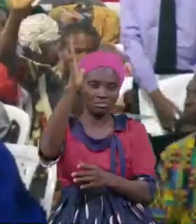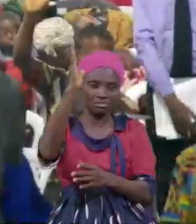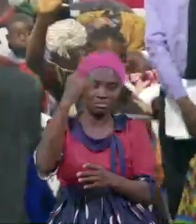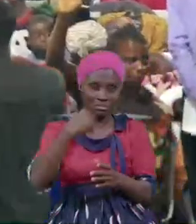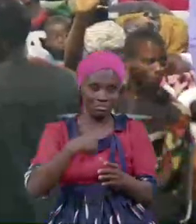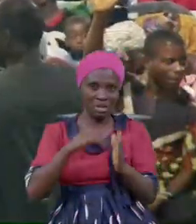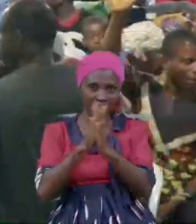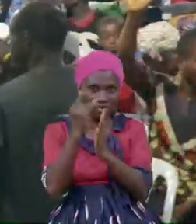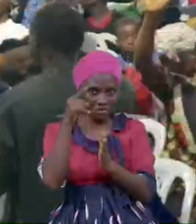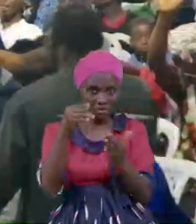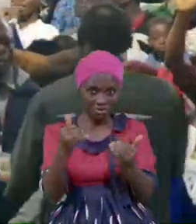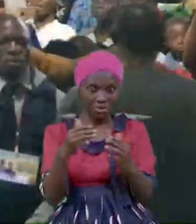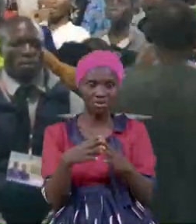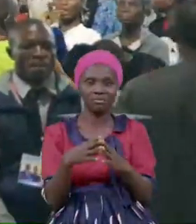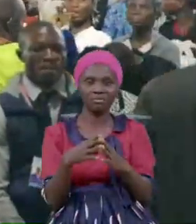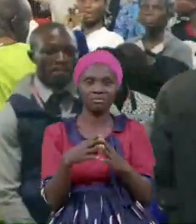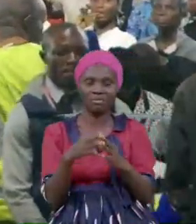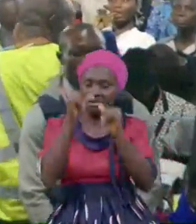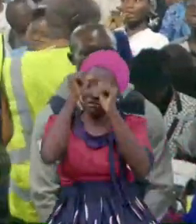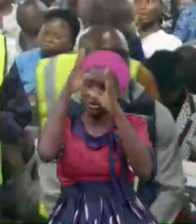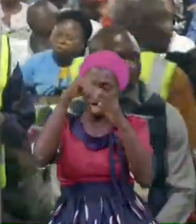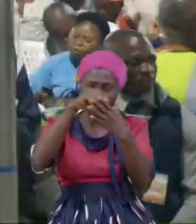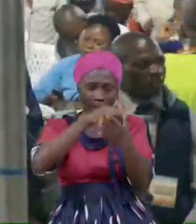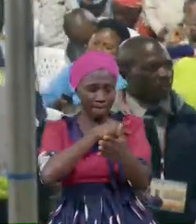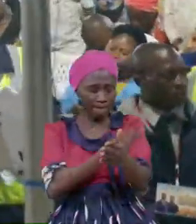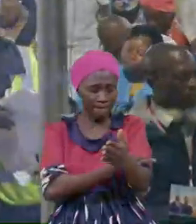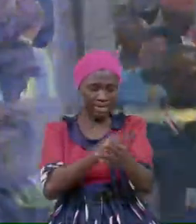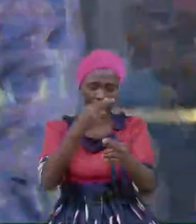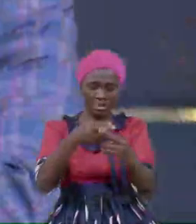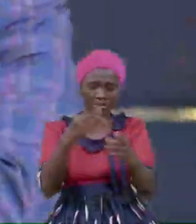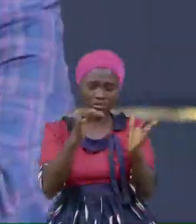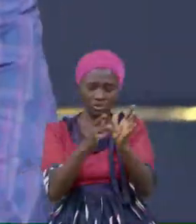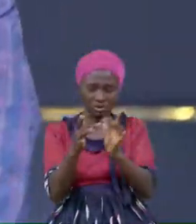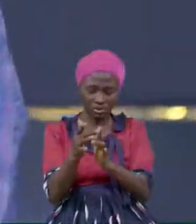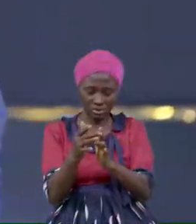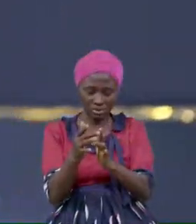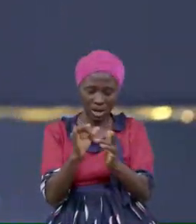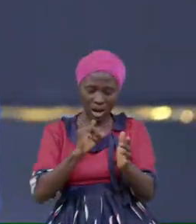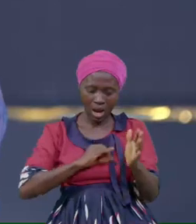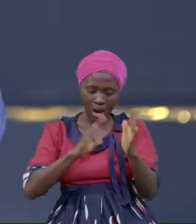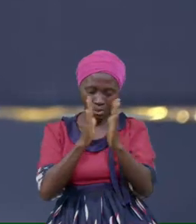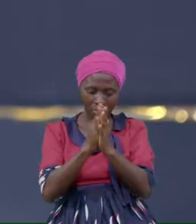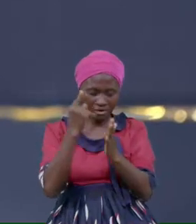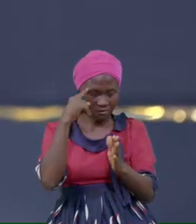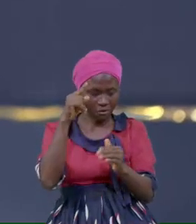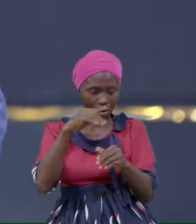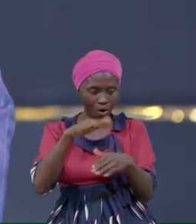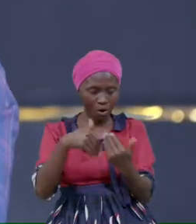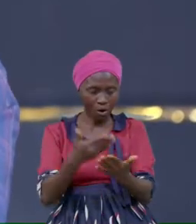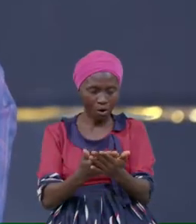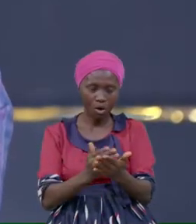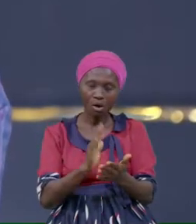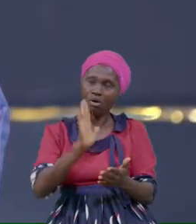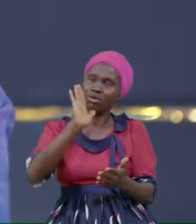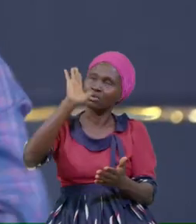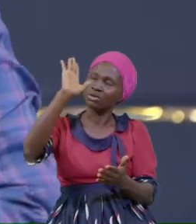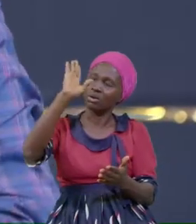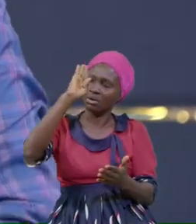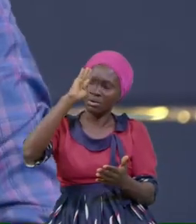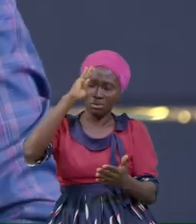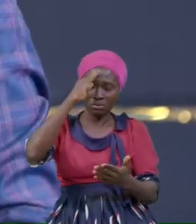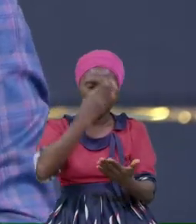Father, in the mighty name of Jesus, I pray for all your sons and your daughters,